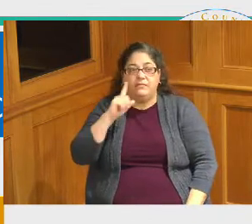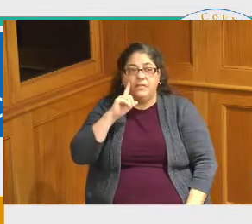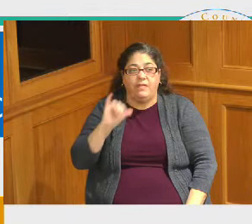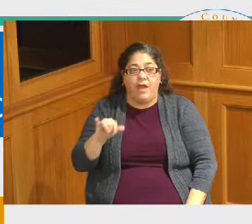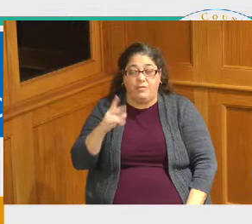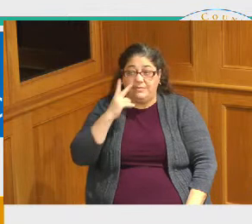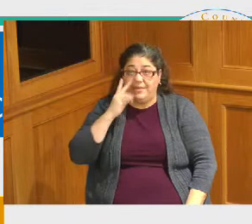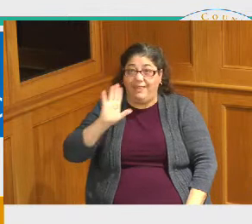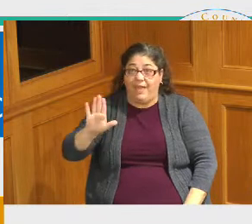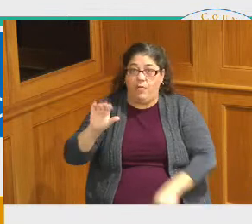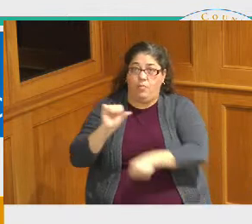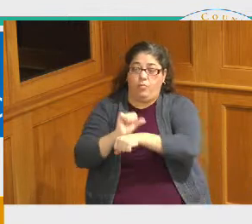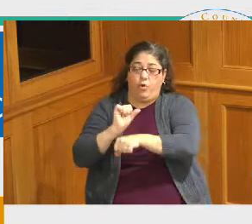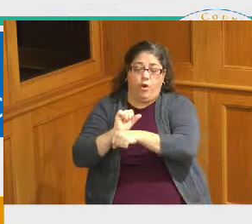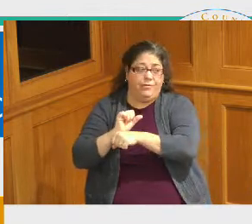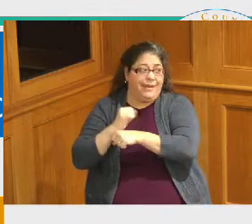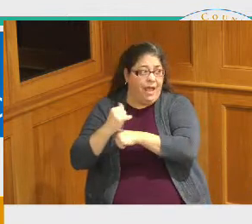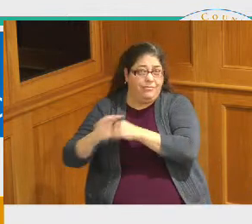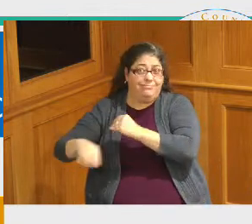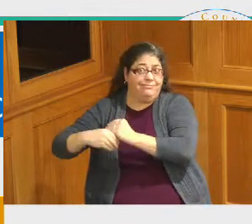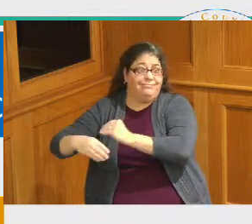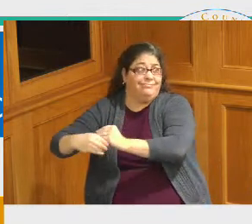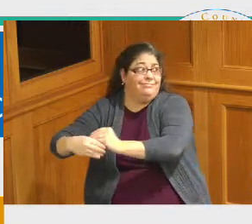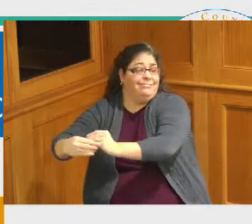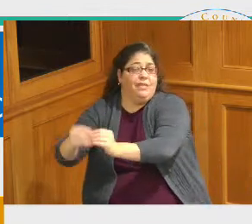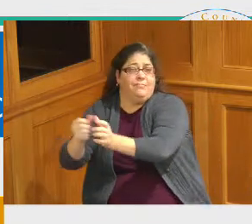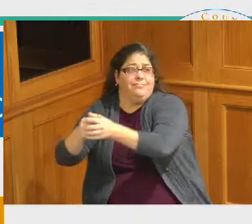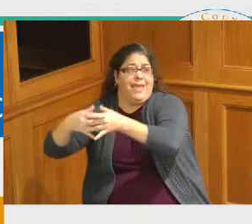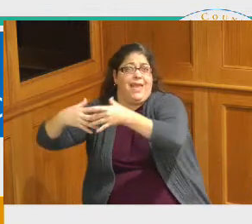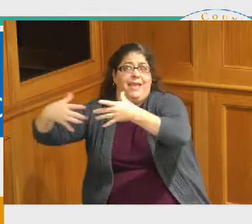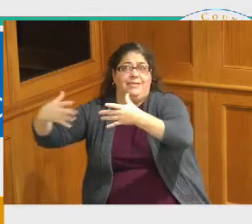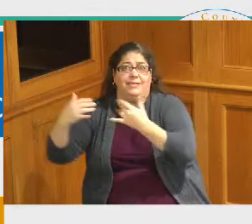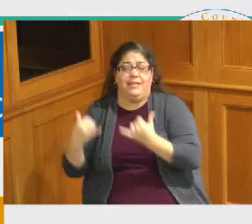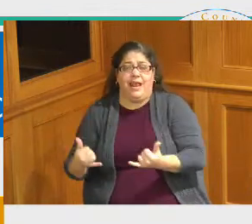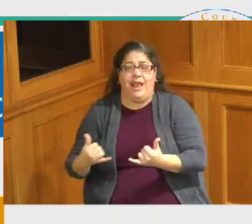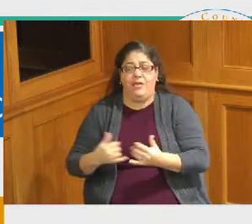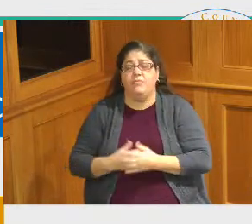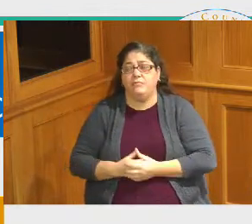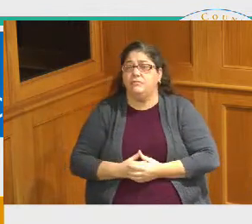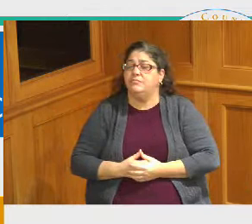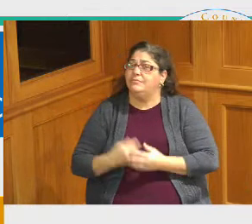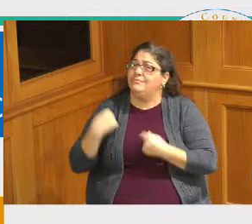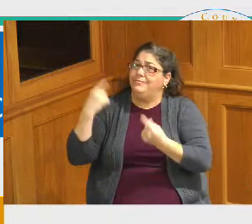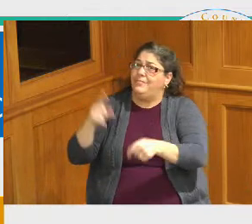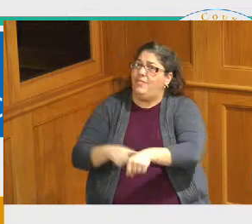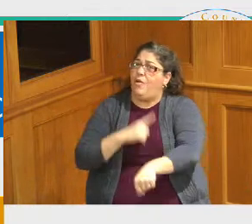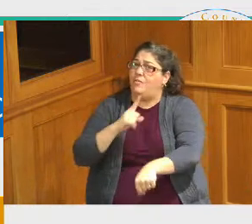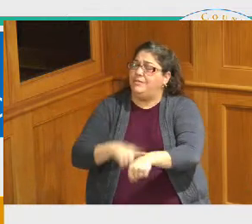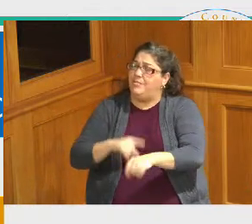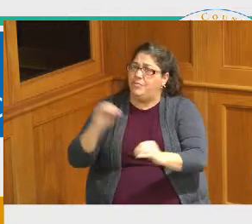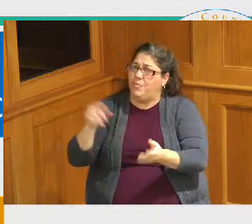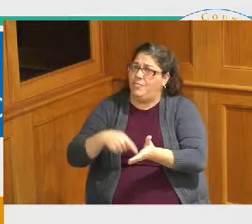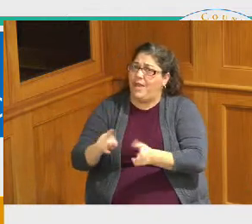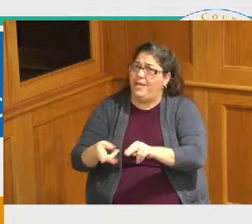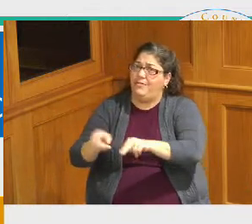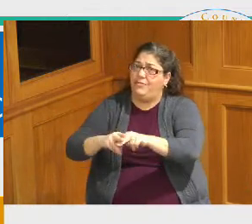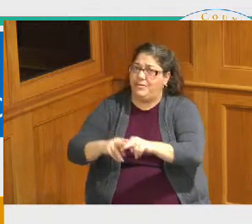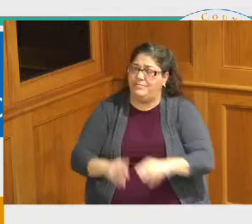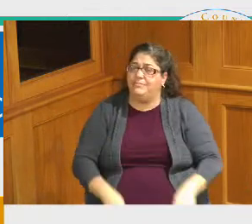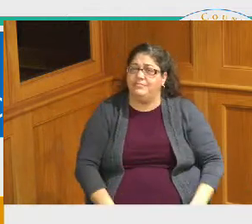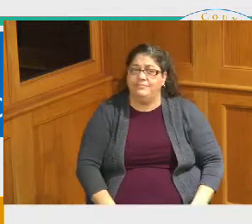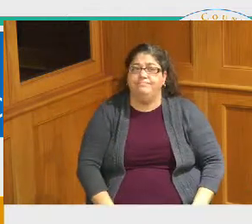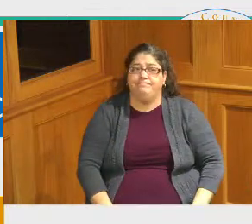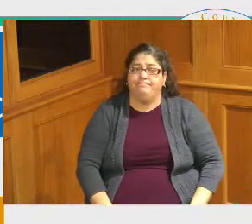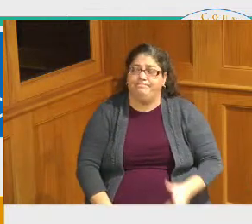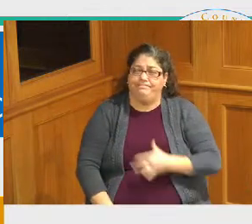work is expanding, and it's been some time since there's been an increase in this area. But we